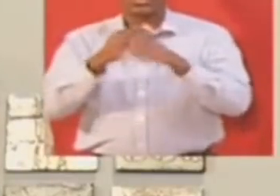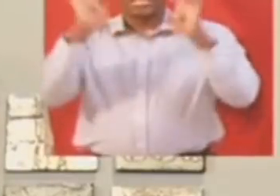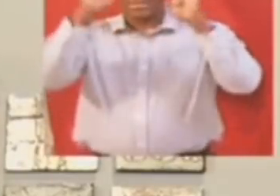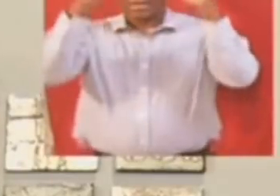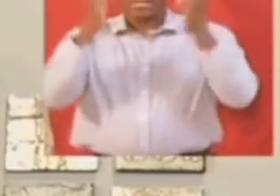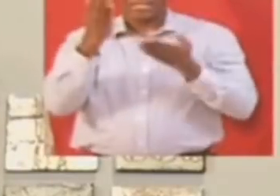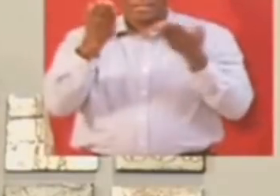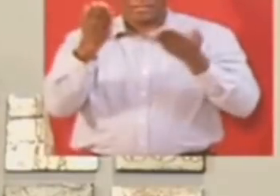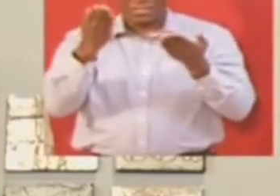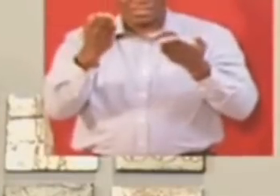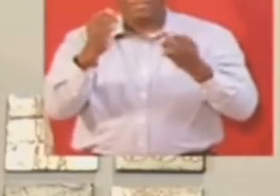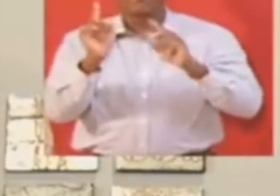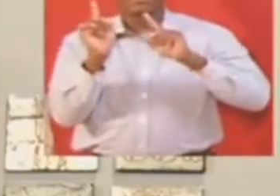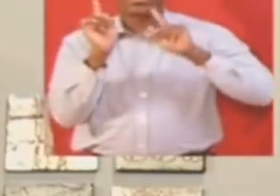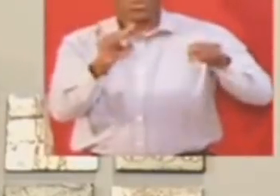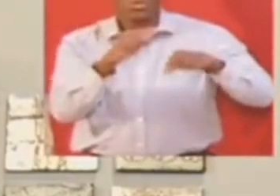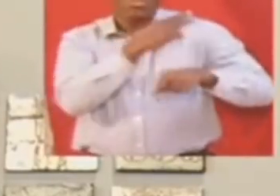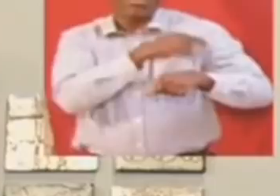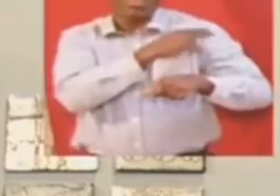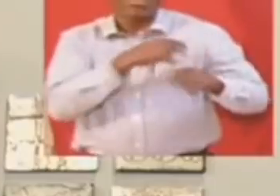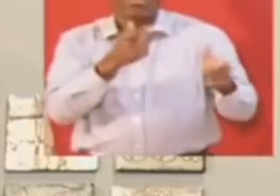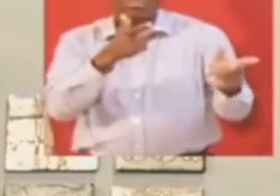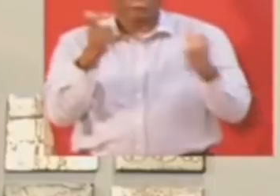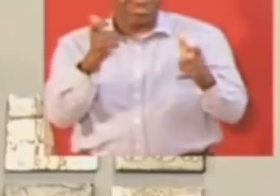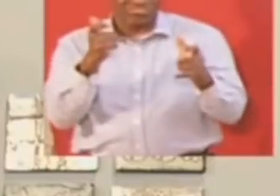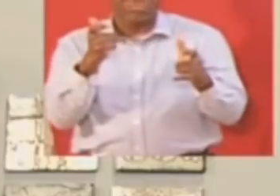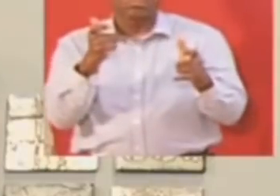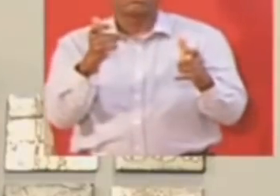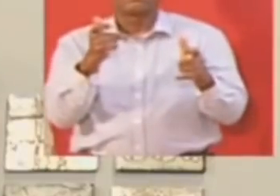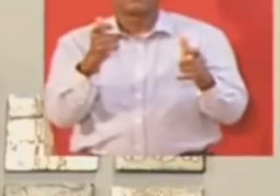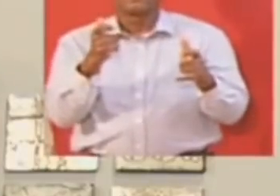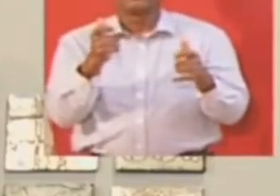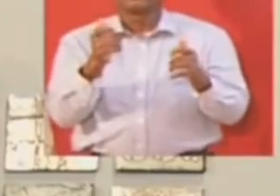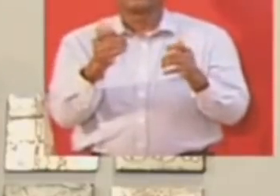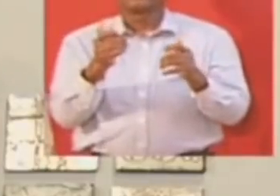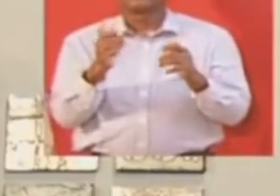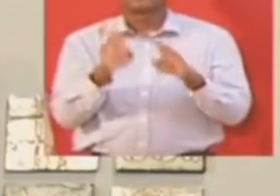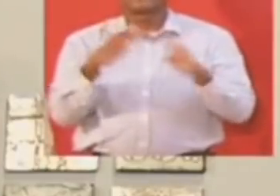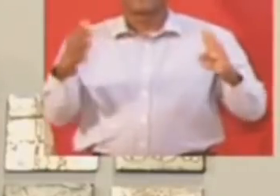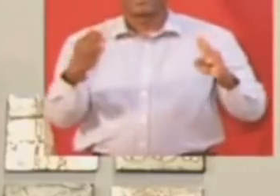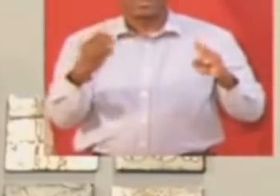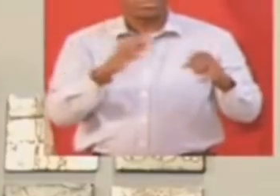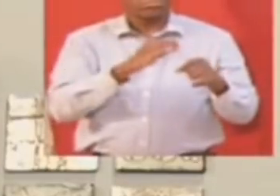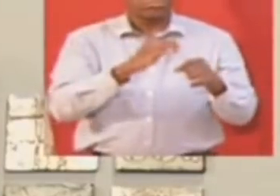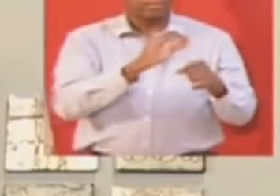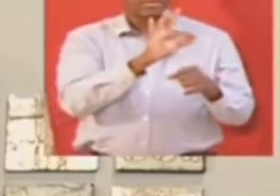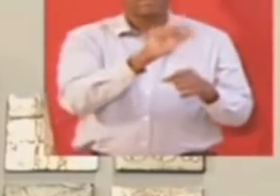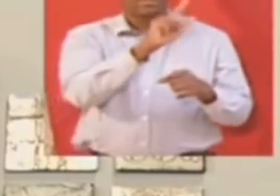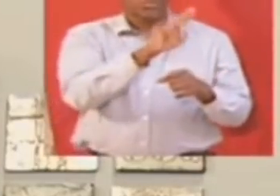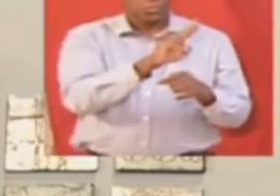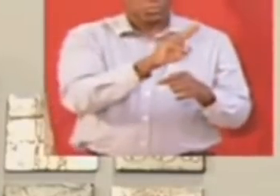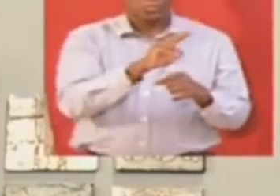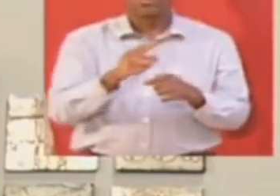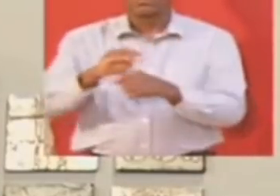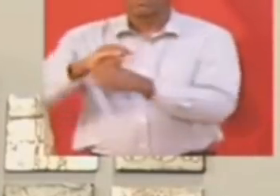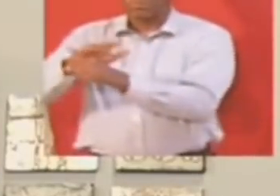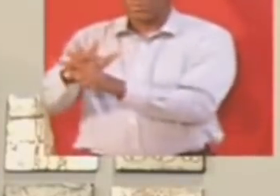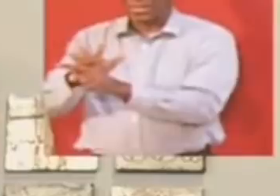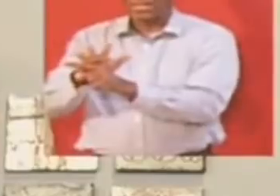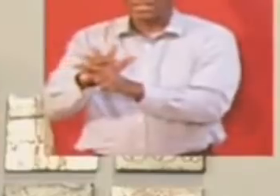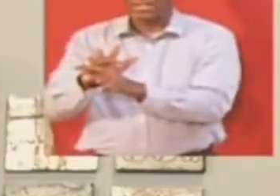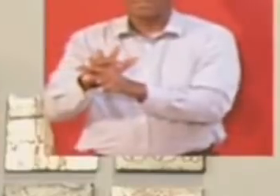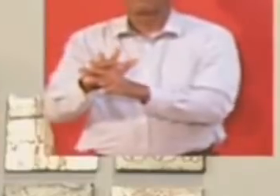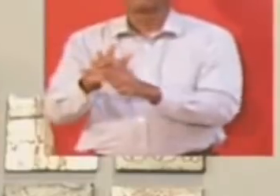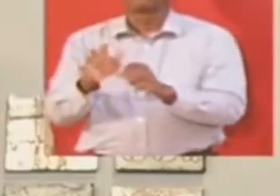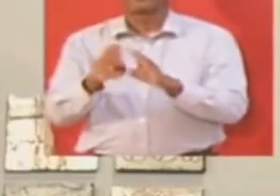quickly as you can. The difference between the two, of course, there's a vaccine, as Minister would have indicated, for influenza, which is one of the